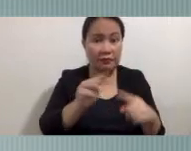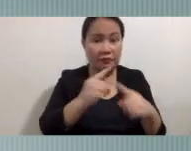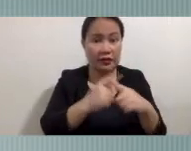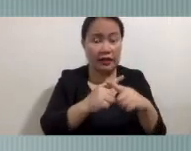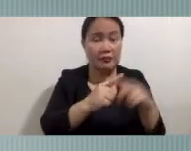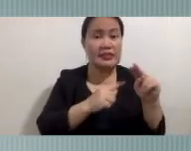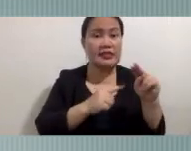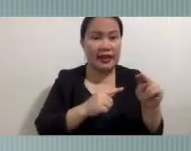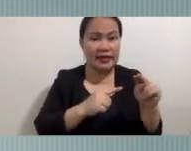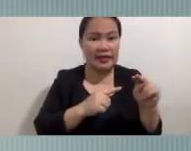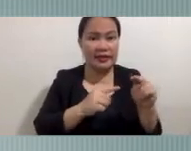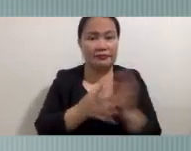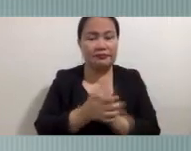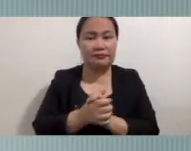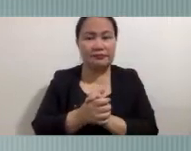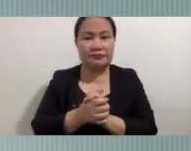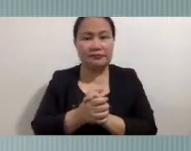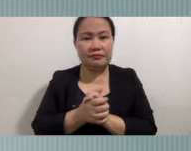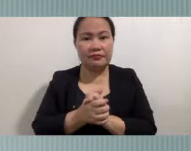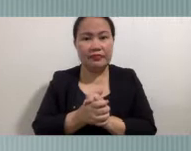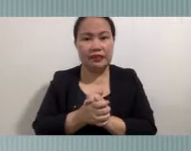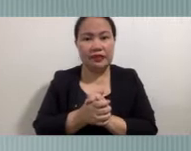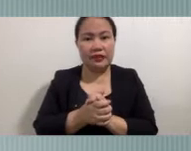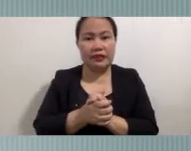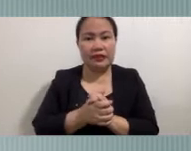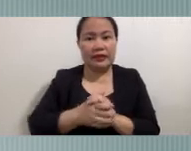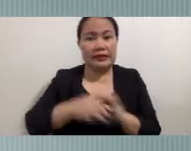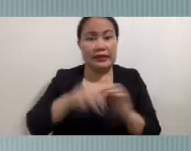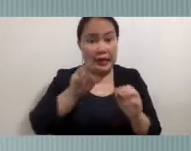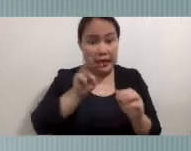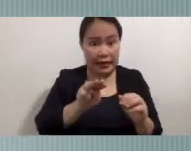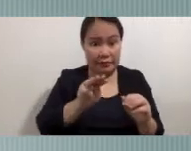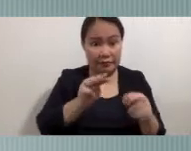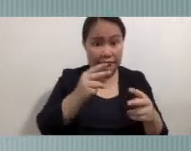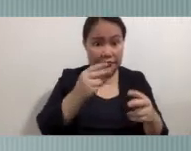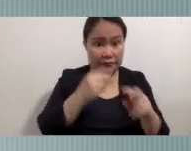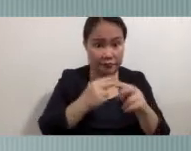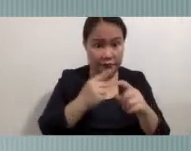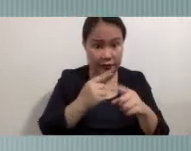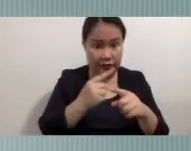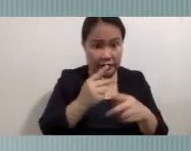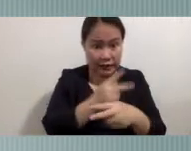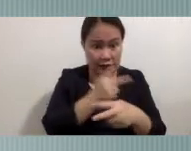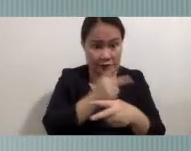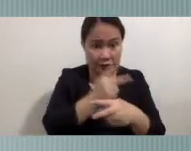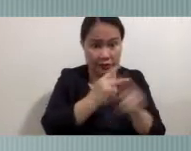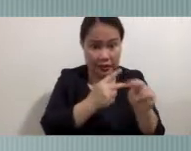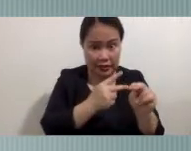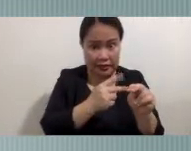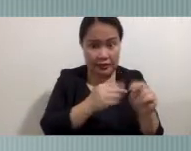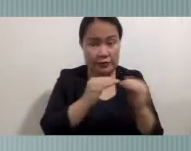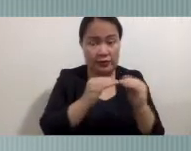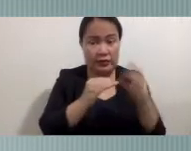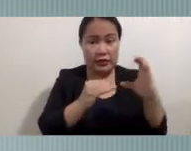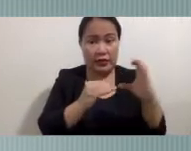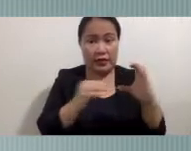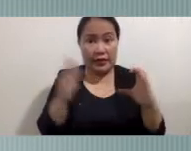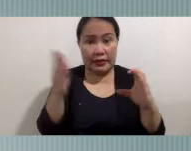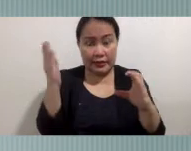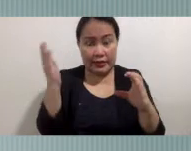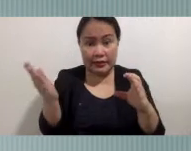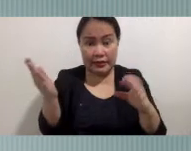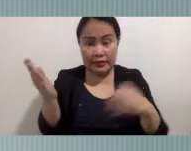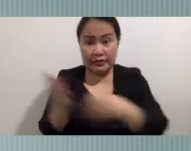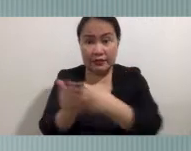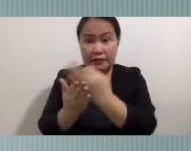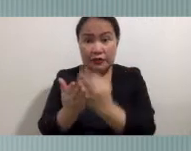b. Pag minultiply naman natin, the resulting product must be c. And this is our factored